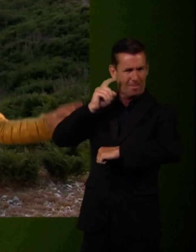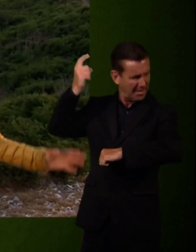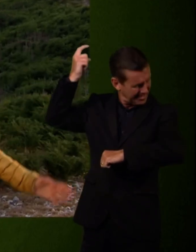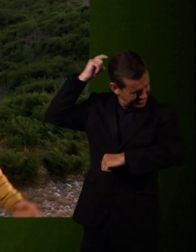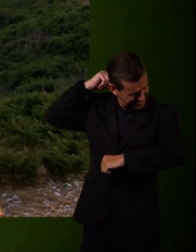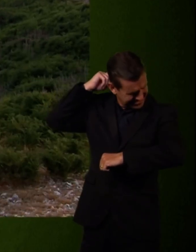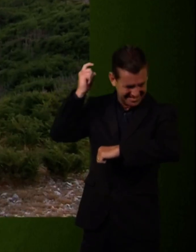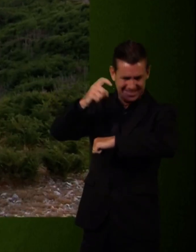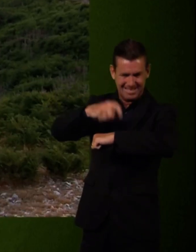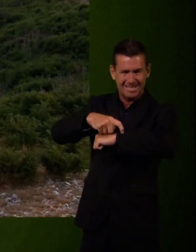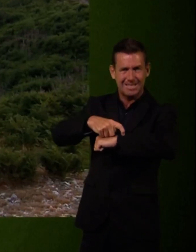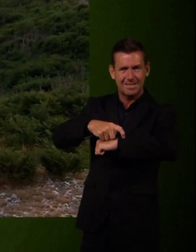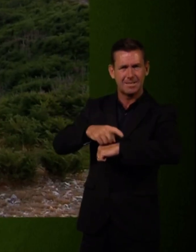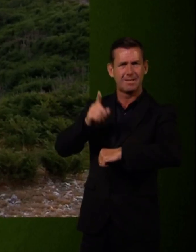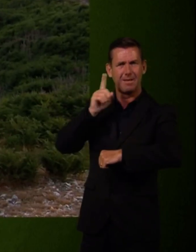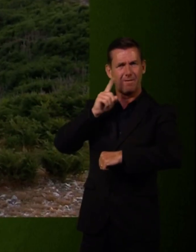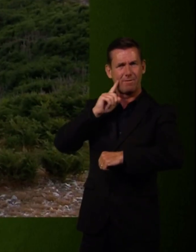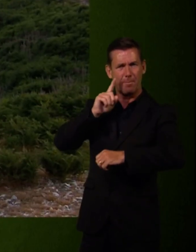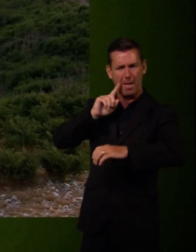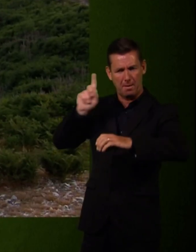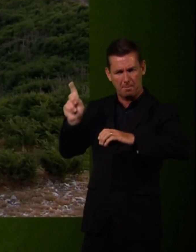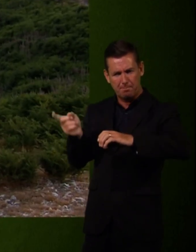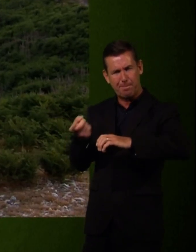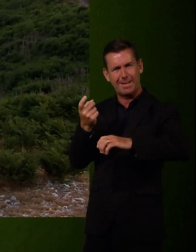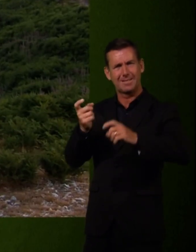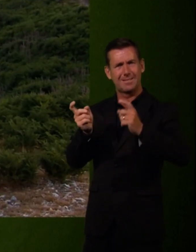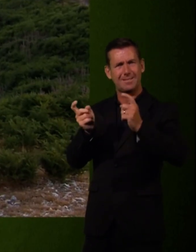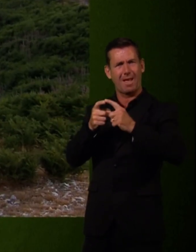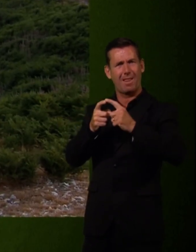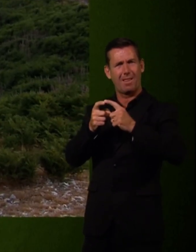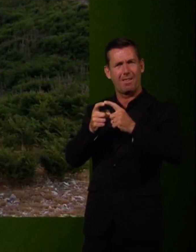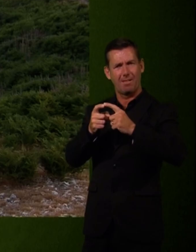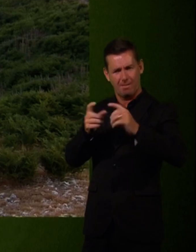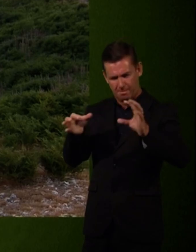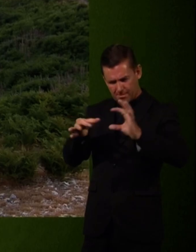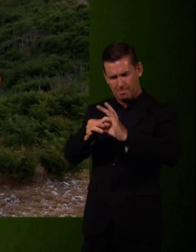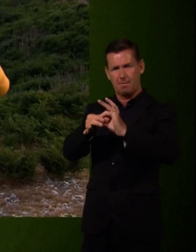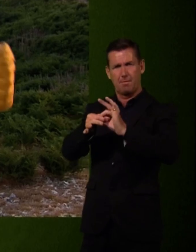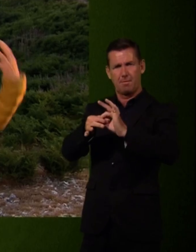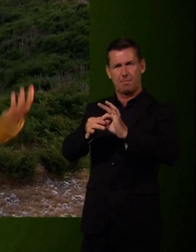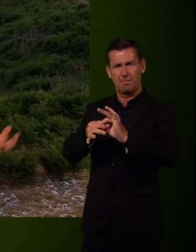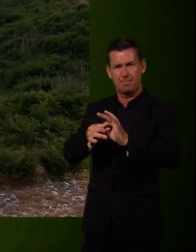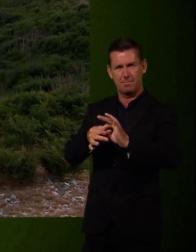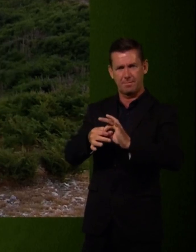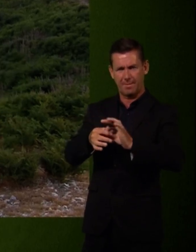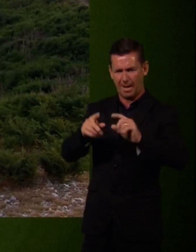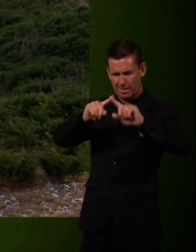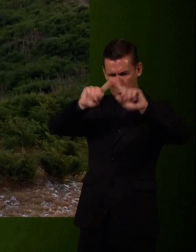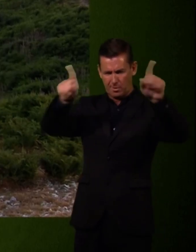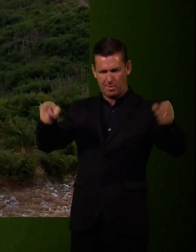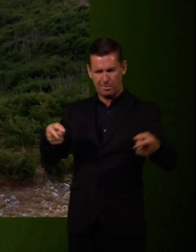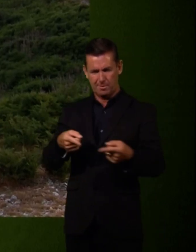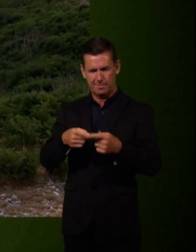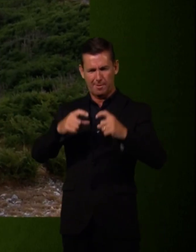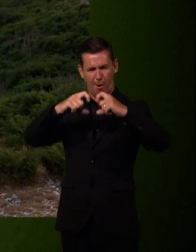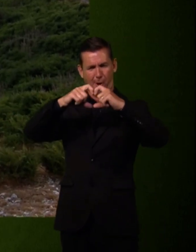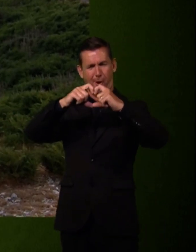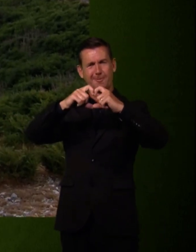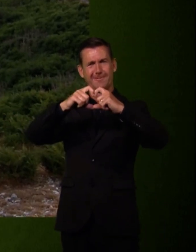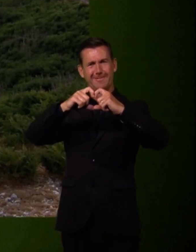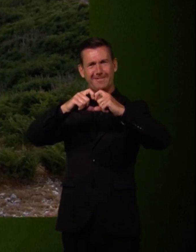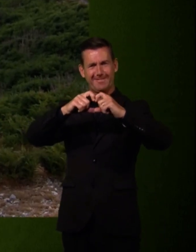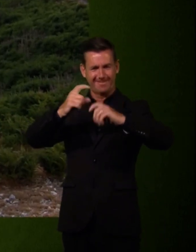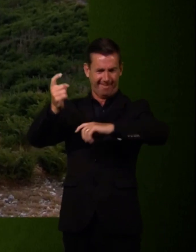she bends her tail round to reach his reproductive organs. And it sort of forms this lovely love heart, and then they